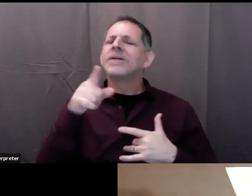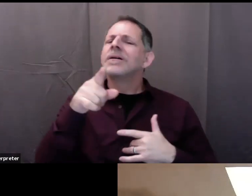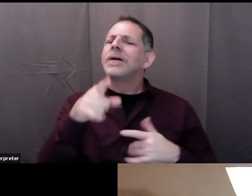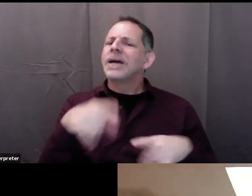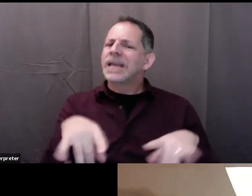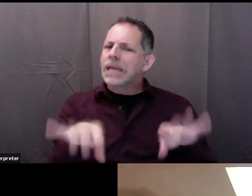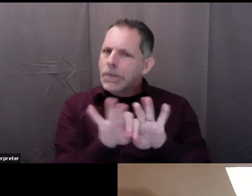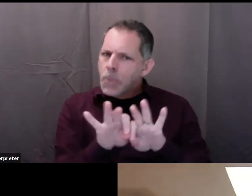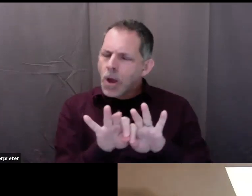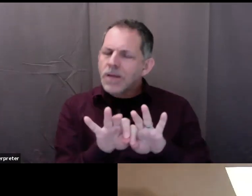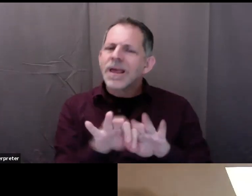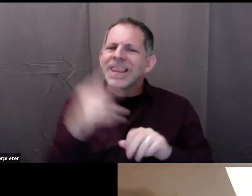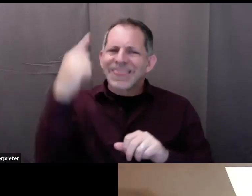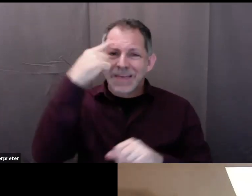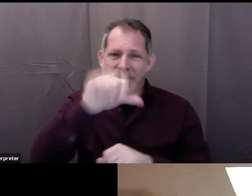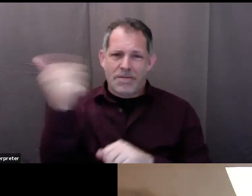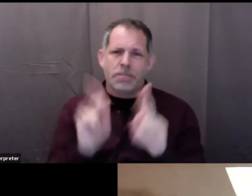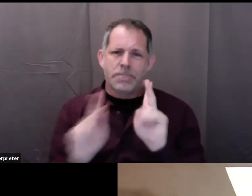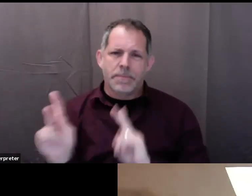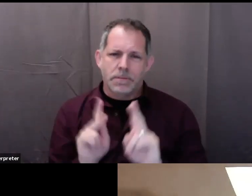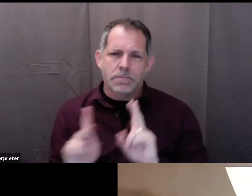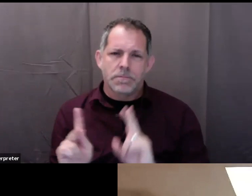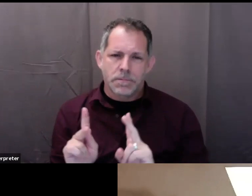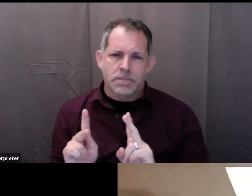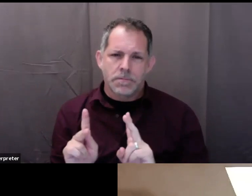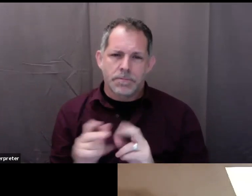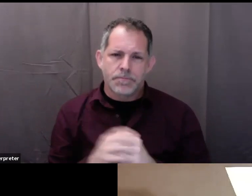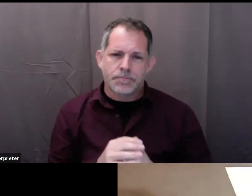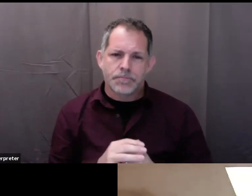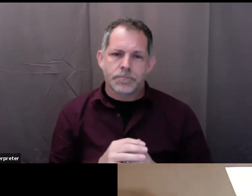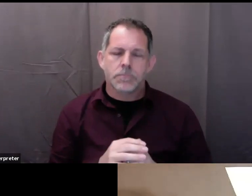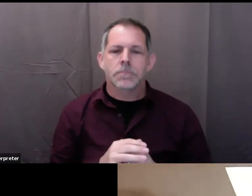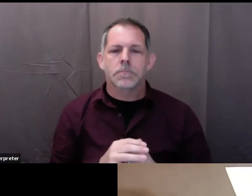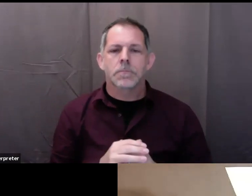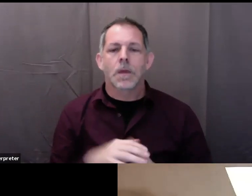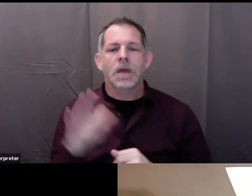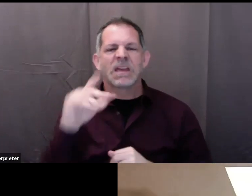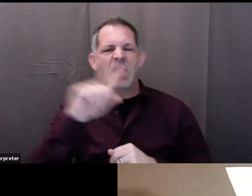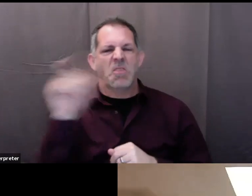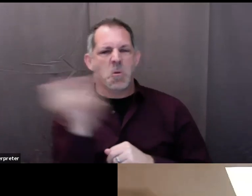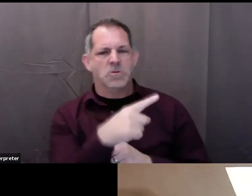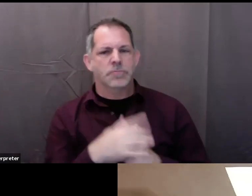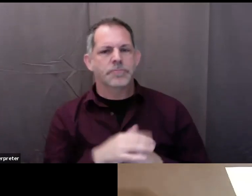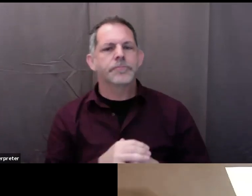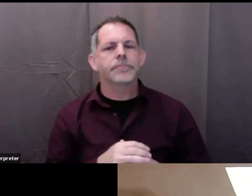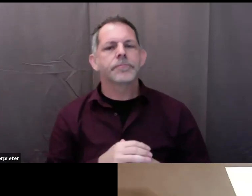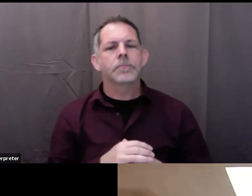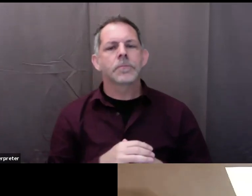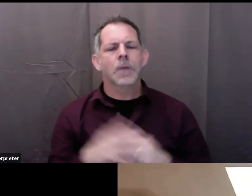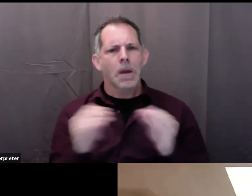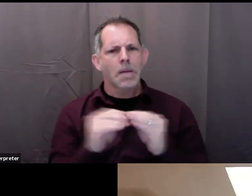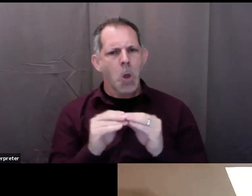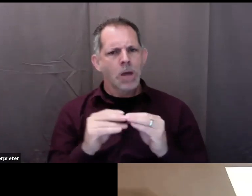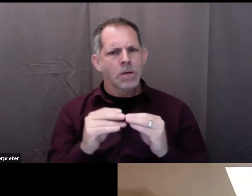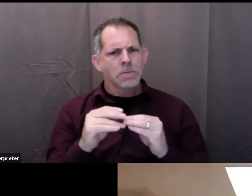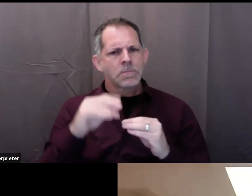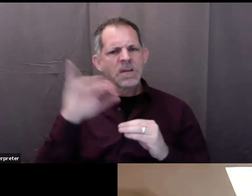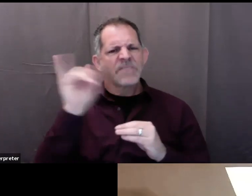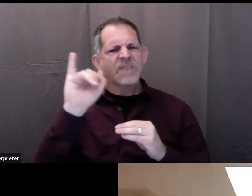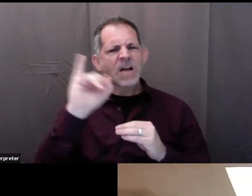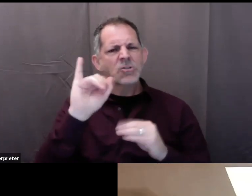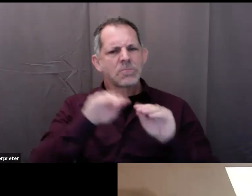there's another question. Given the recent numbers of new infections, when would you estimate is the earliest we would see an application into phase 3?